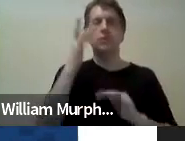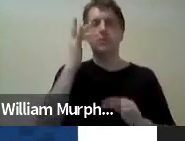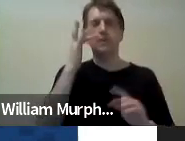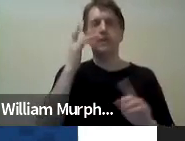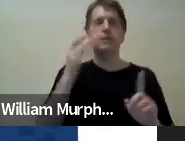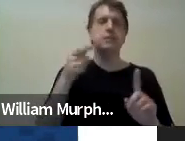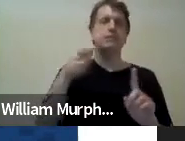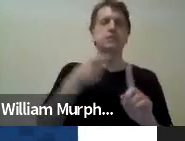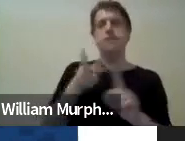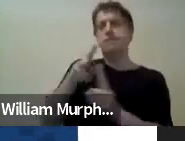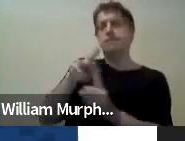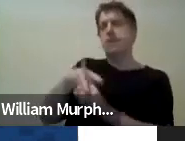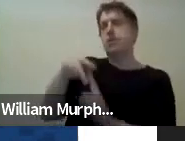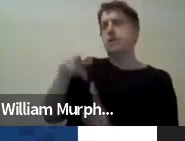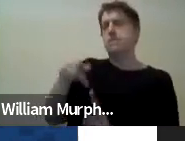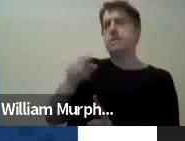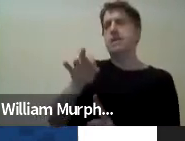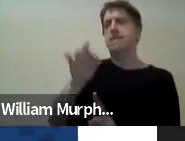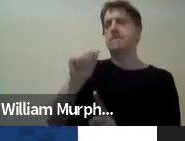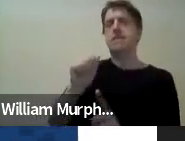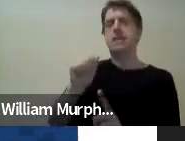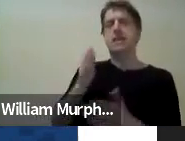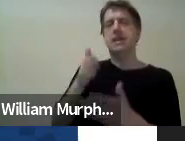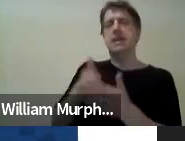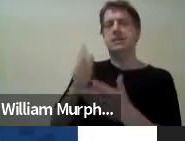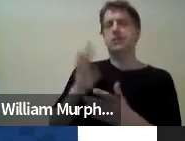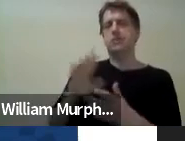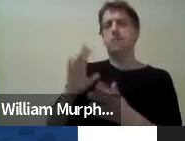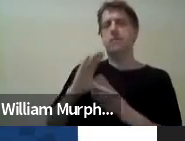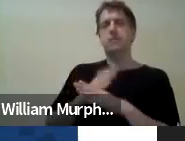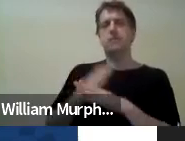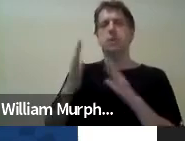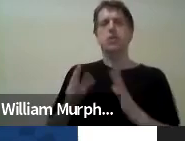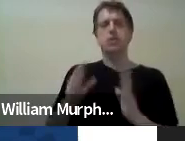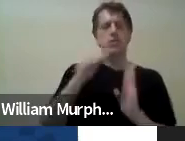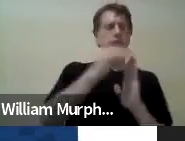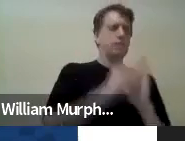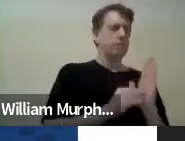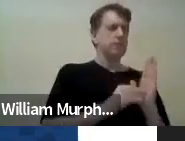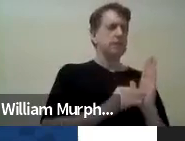previous partner. When she fills out her apartment application,